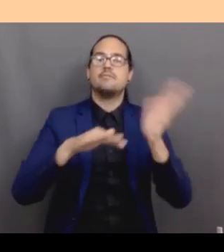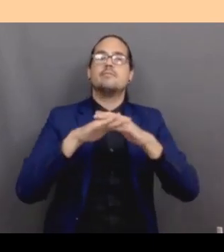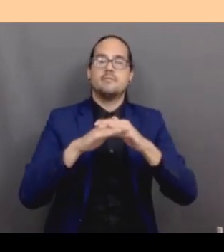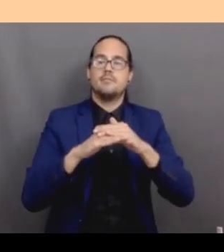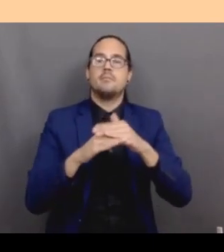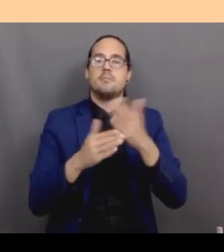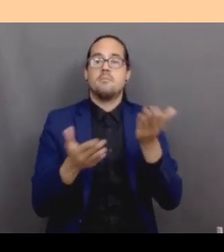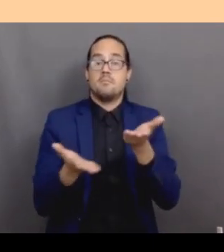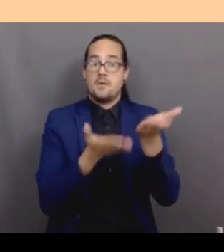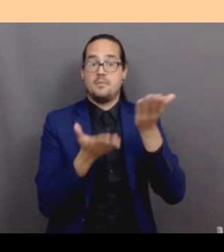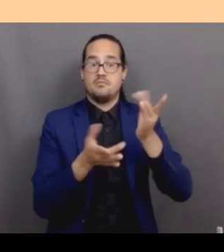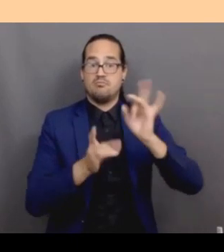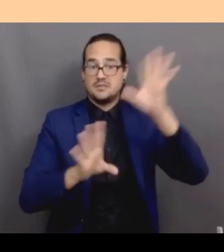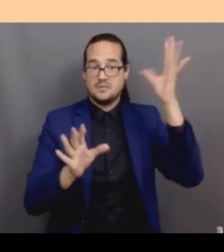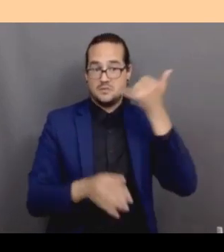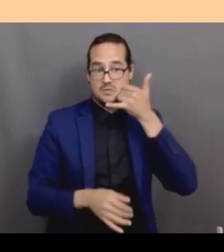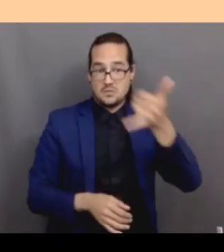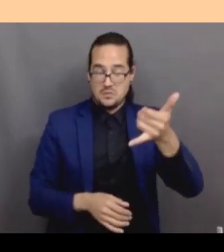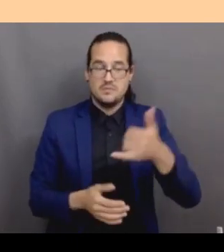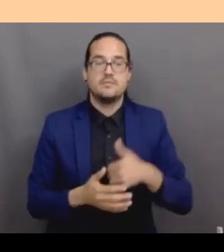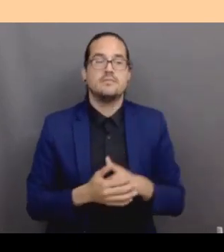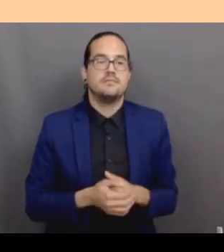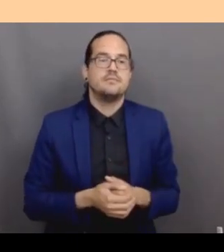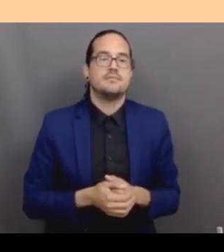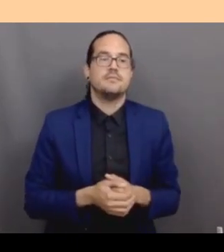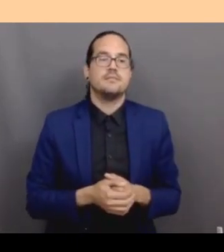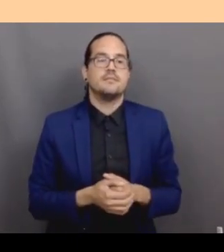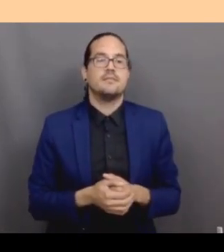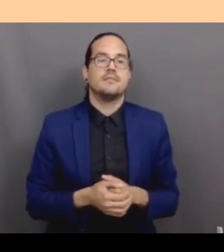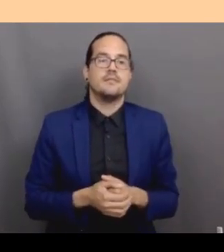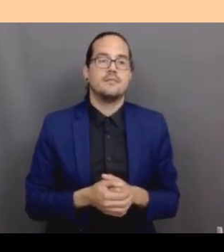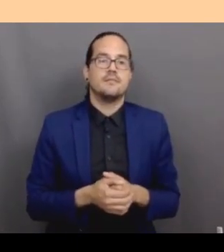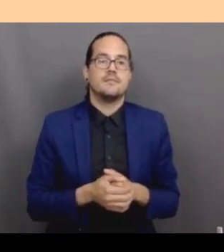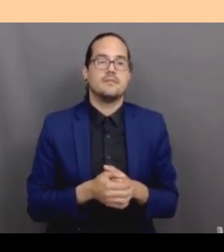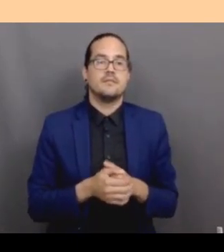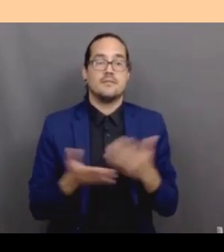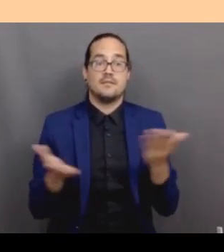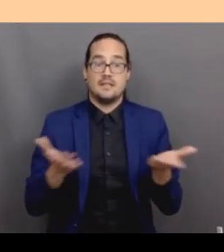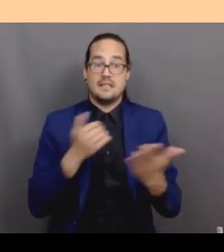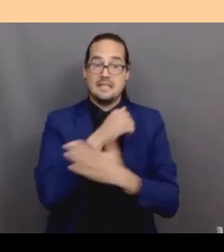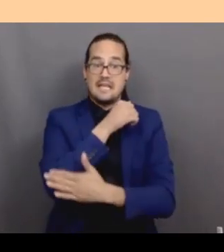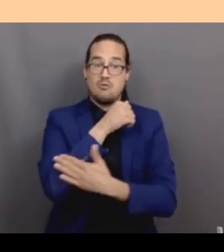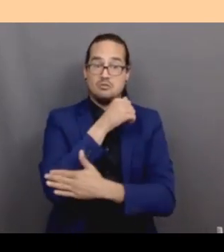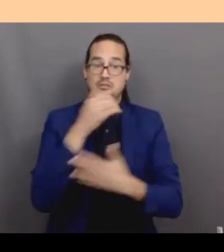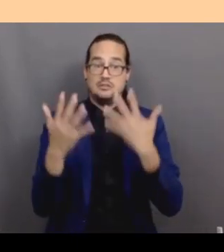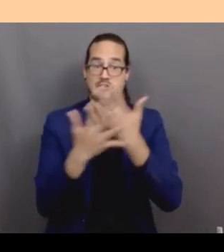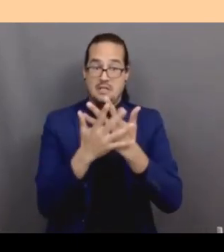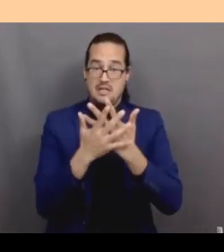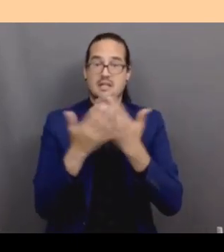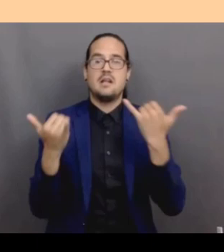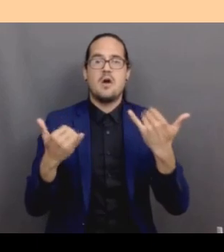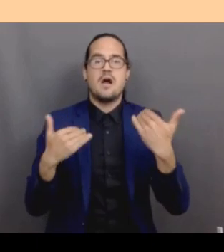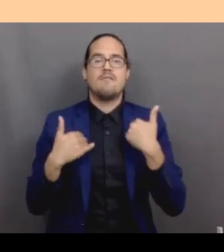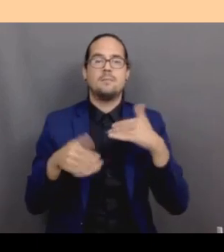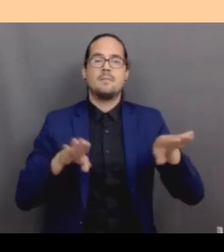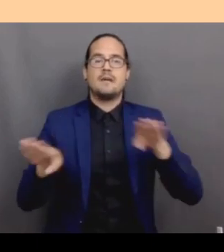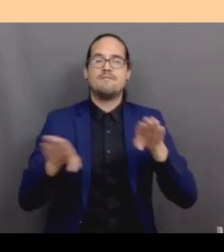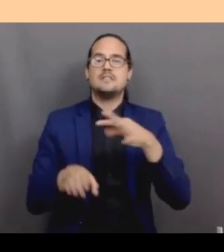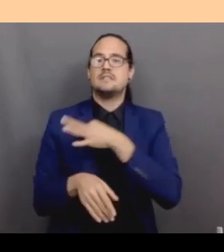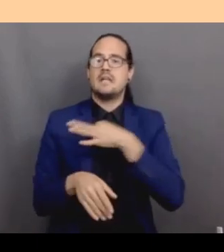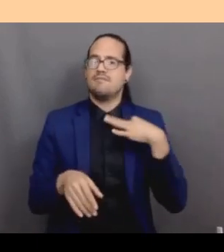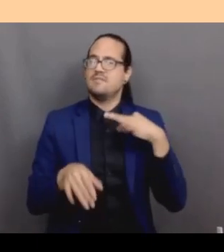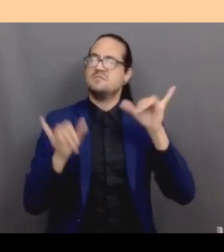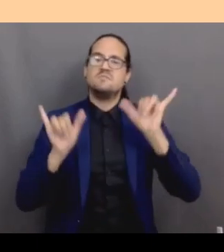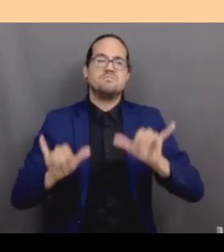our behavioral health staff continue to provide our usual services with our clients, including